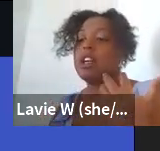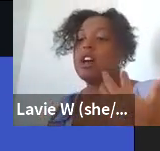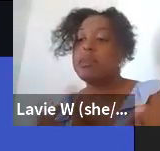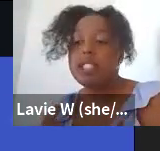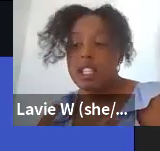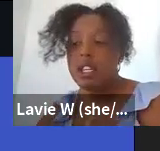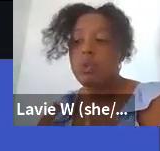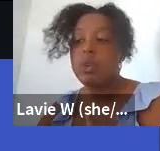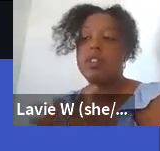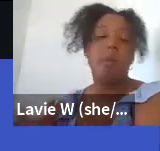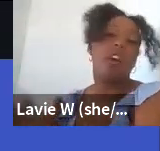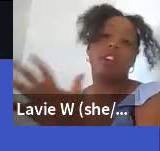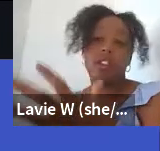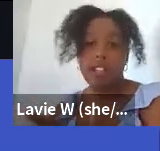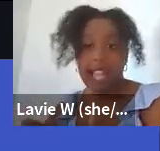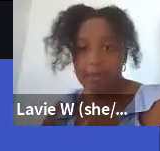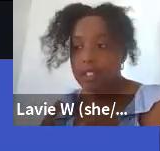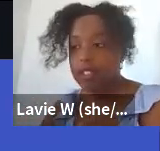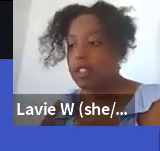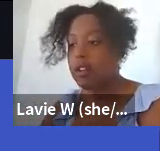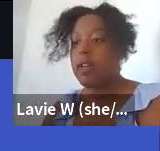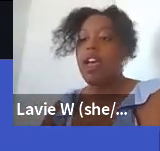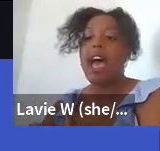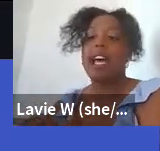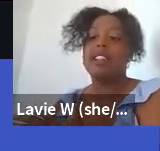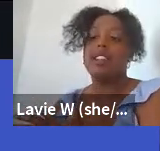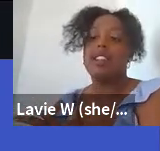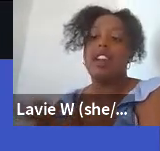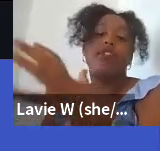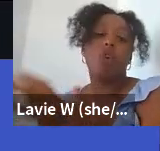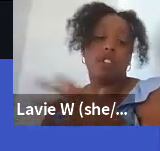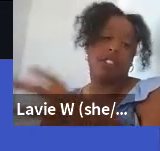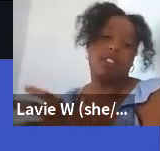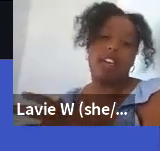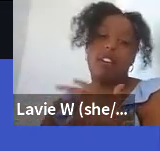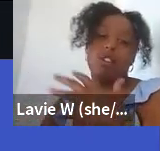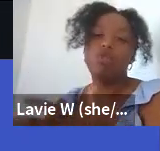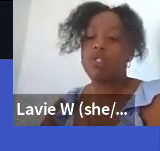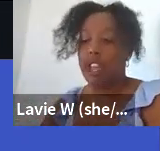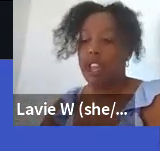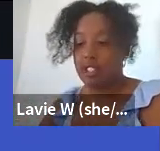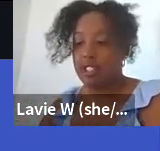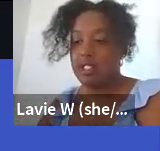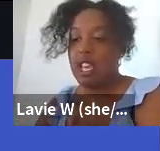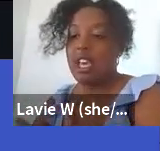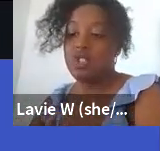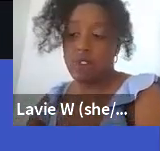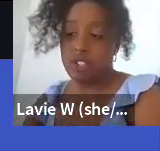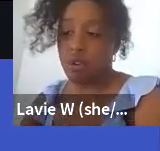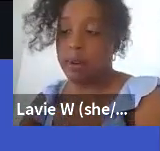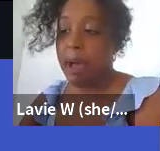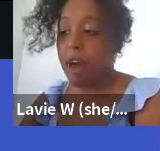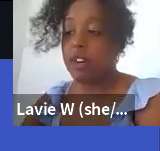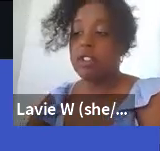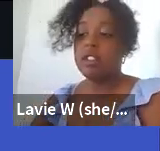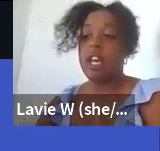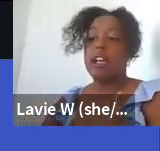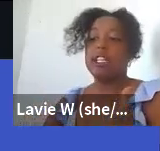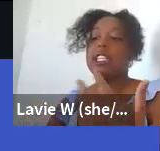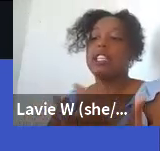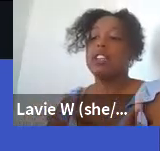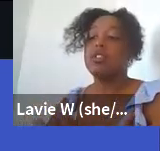in complicity with modern capitalism, and therefore this then neutralizes its transforming